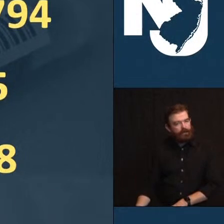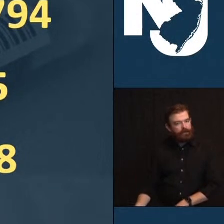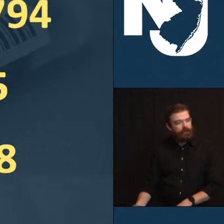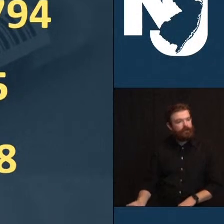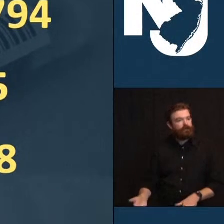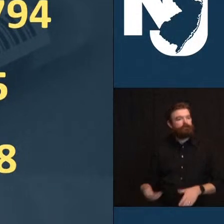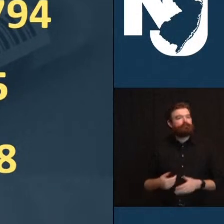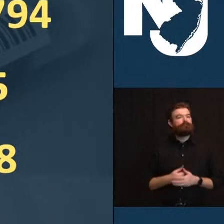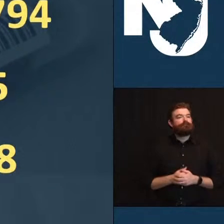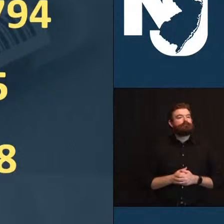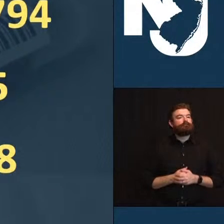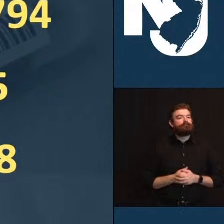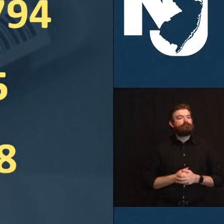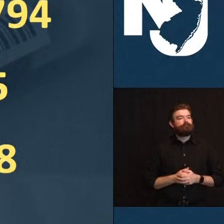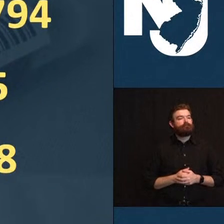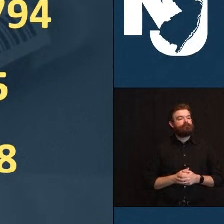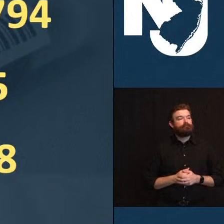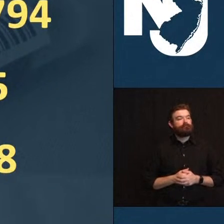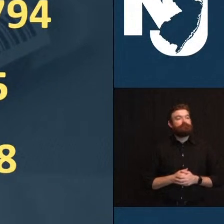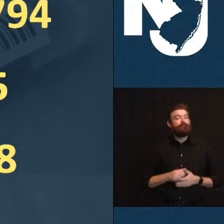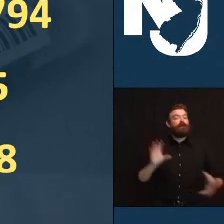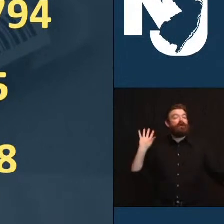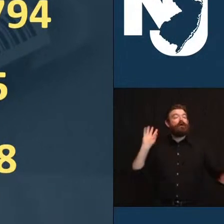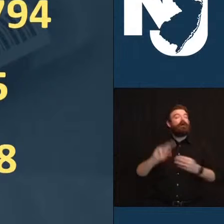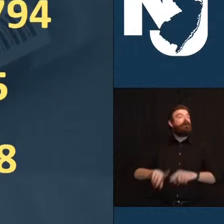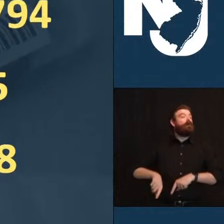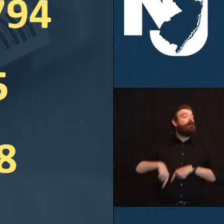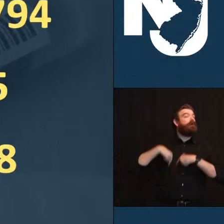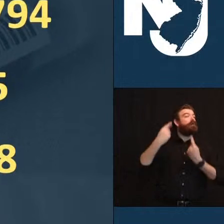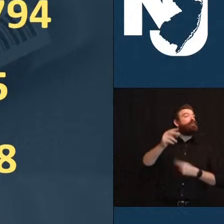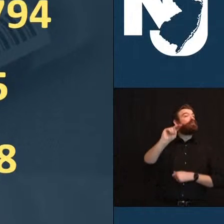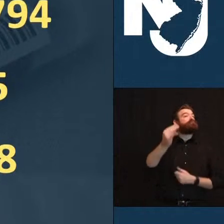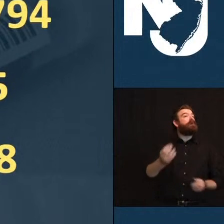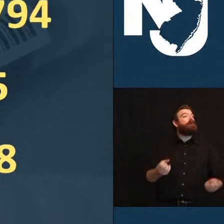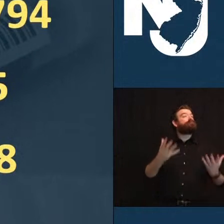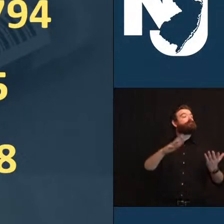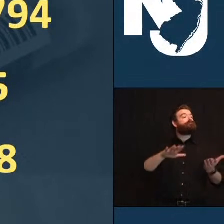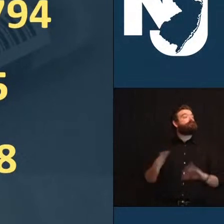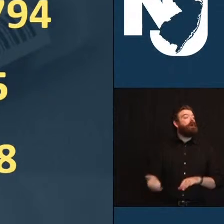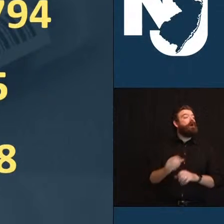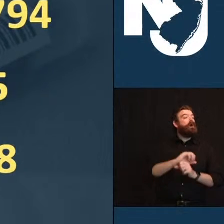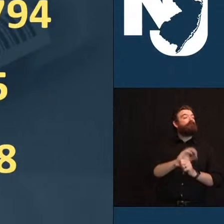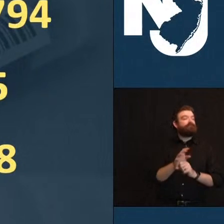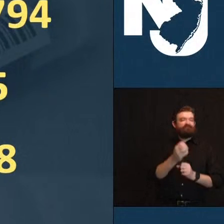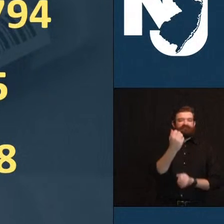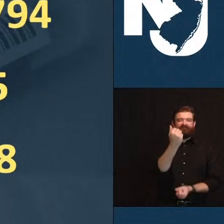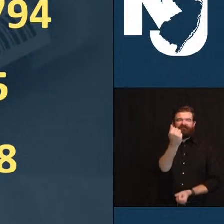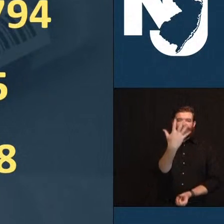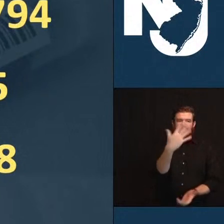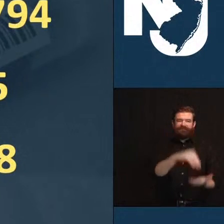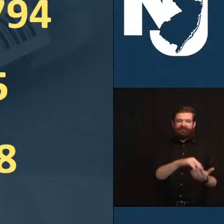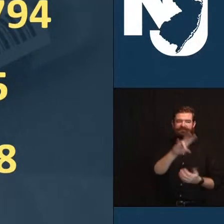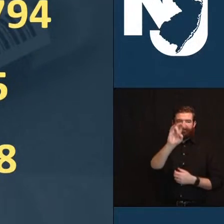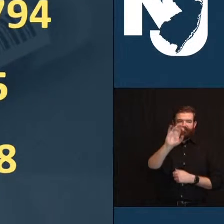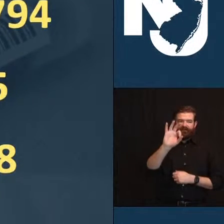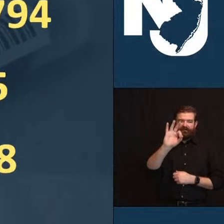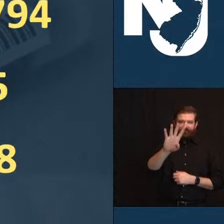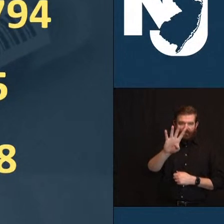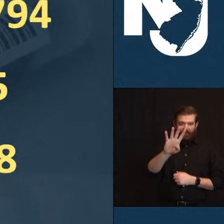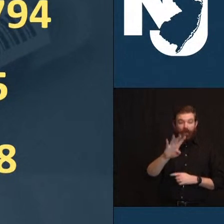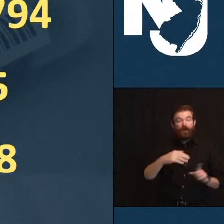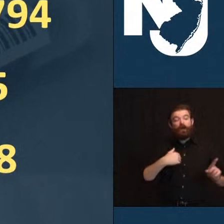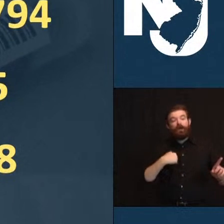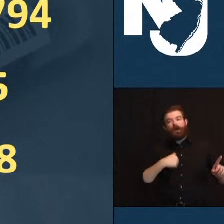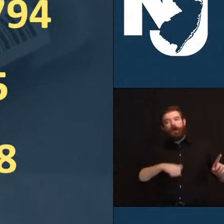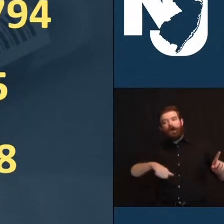15,794 confirmed COVID-related losses of precious lives in our state. Another 1,868 deaths